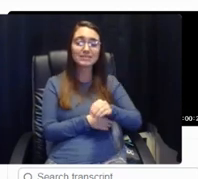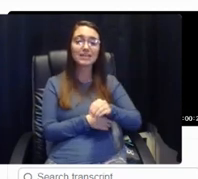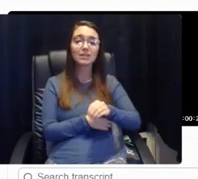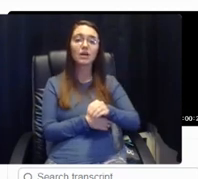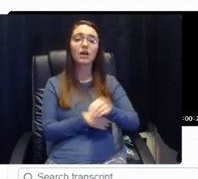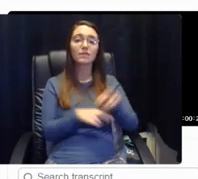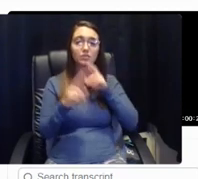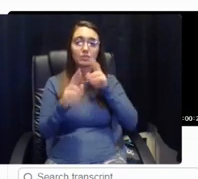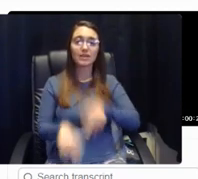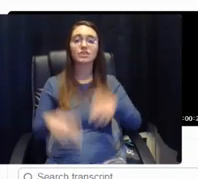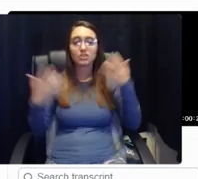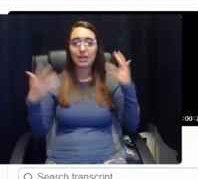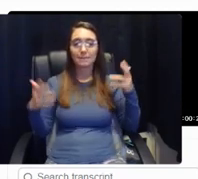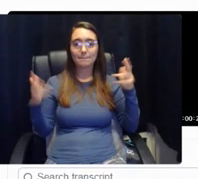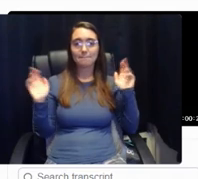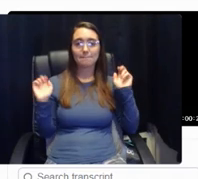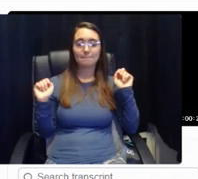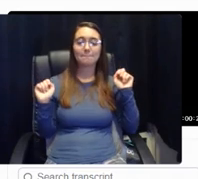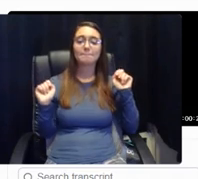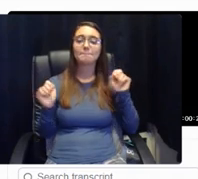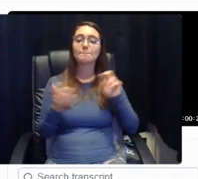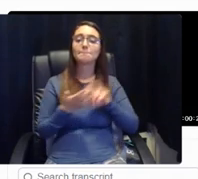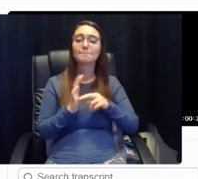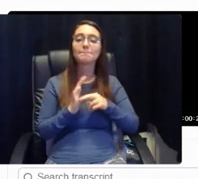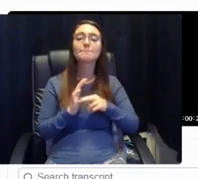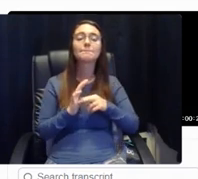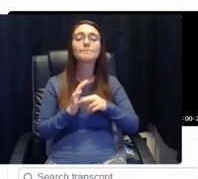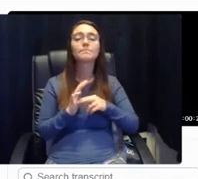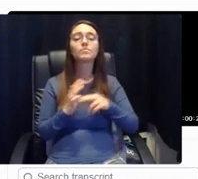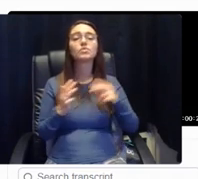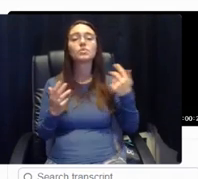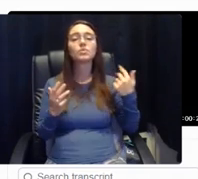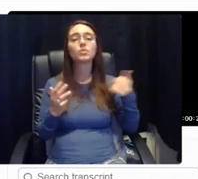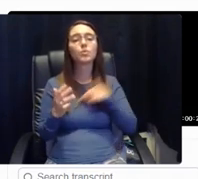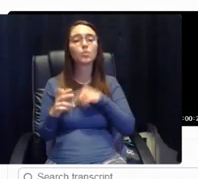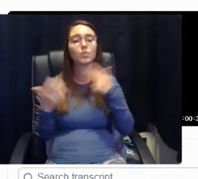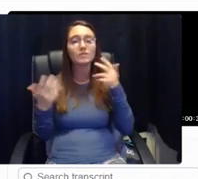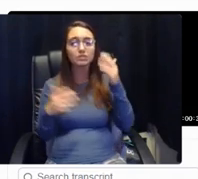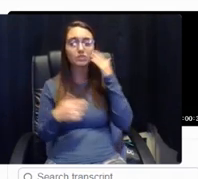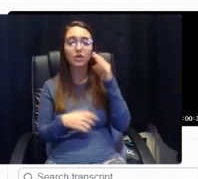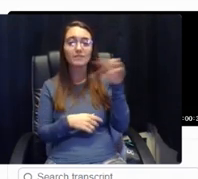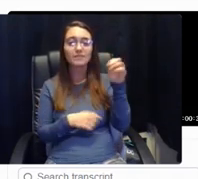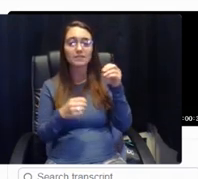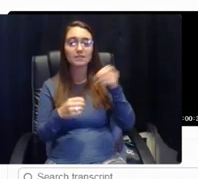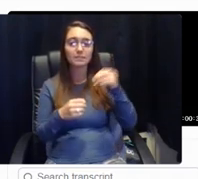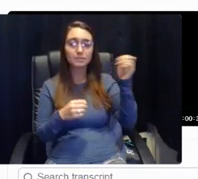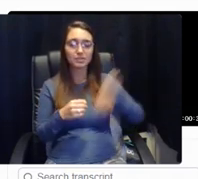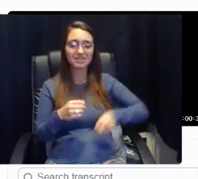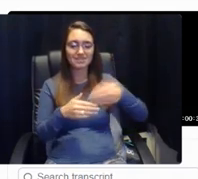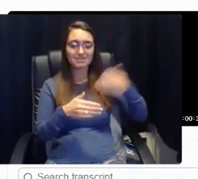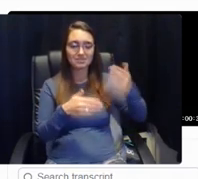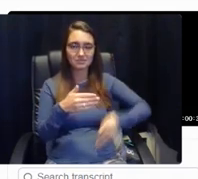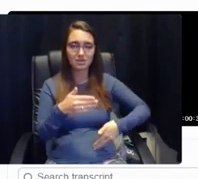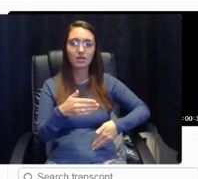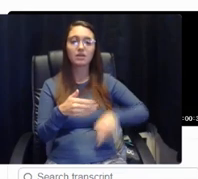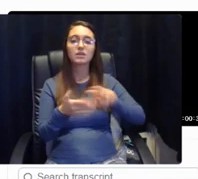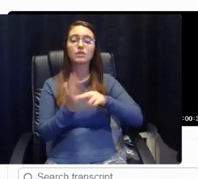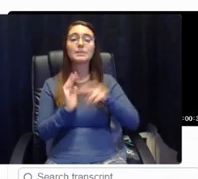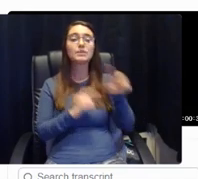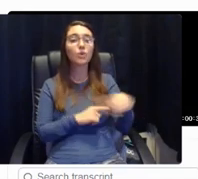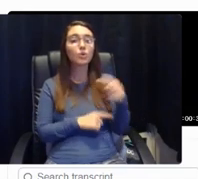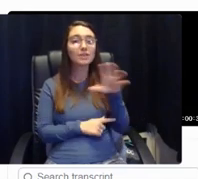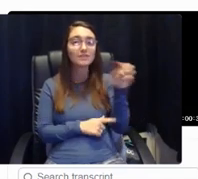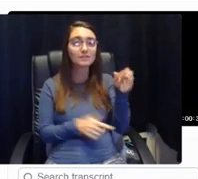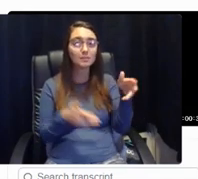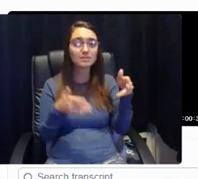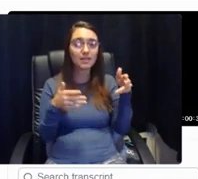right? So therefore, you know, the 50% reaction completed. So therefore, only